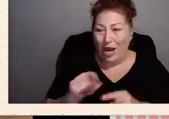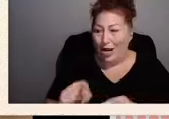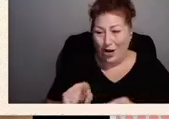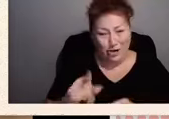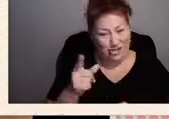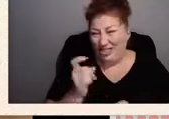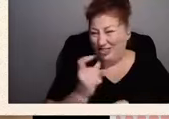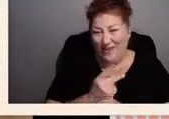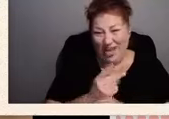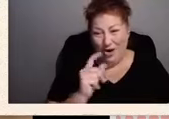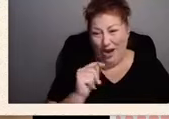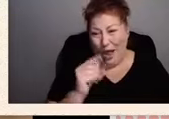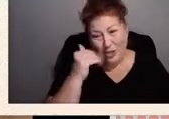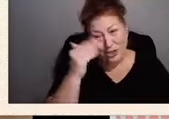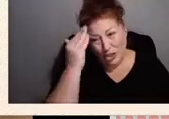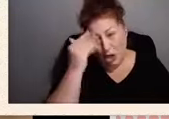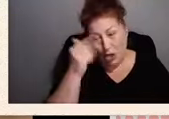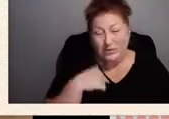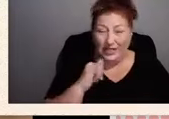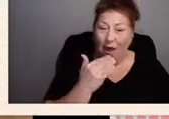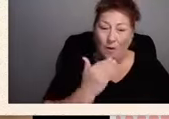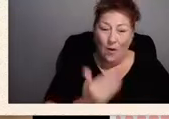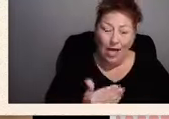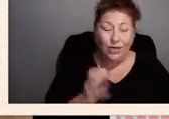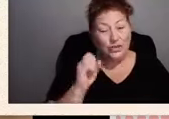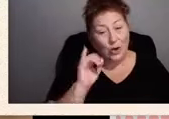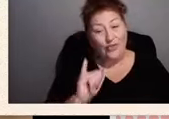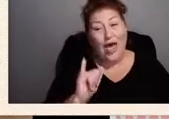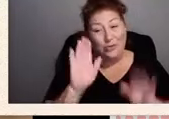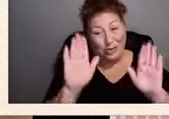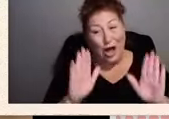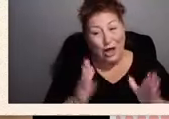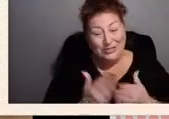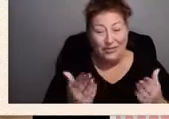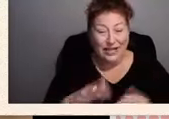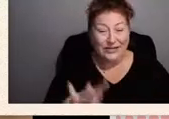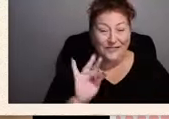me that well. So that was an awesome thing to find.